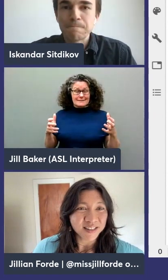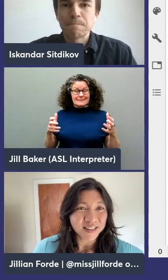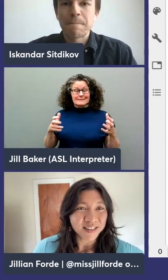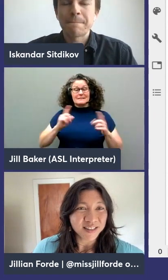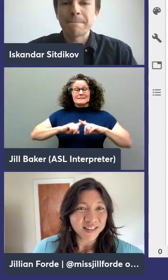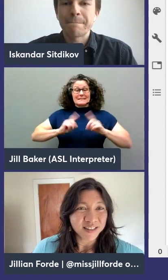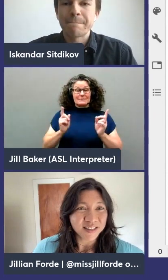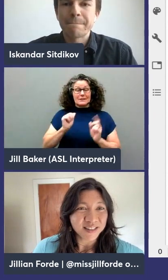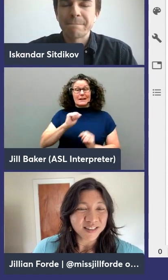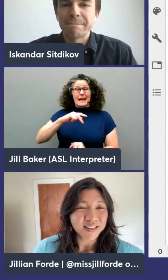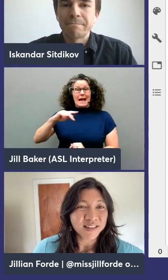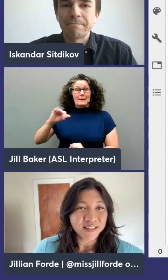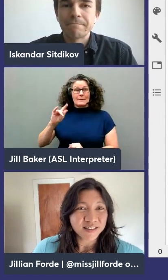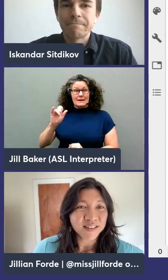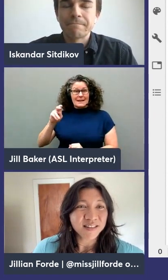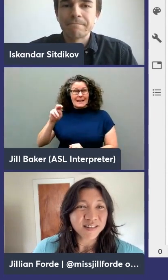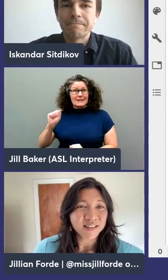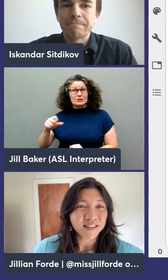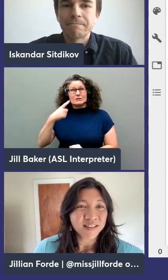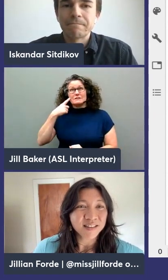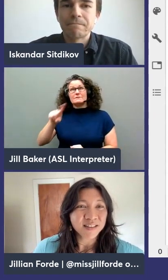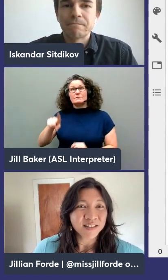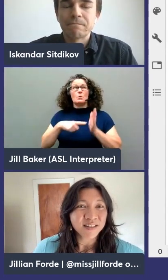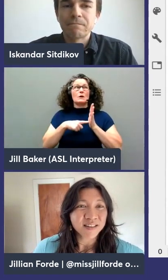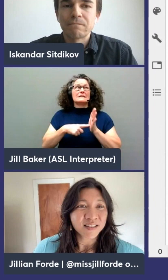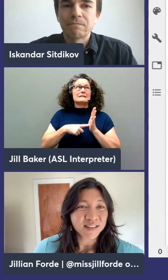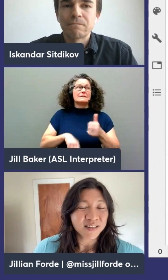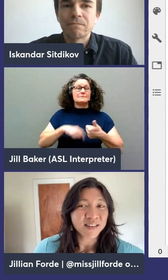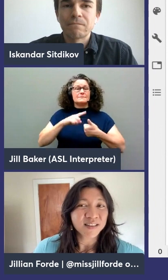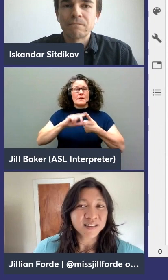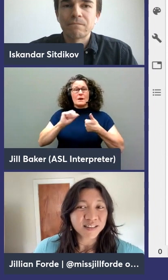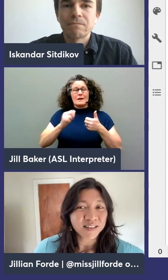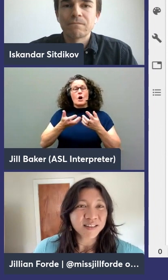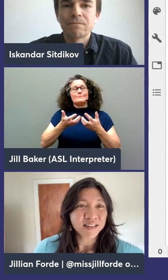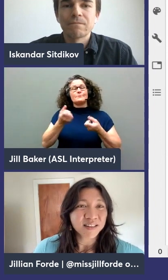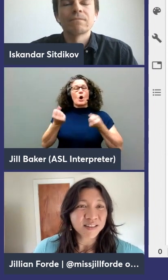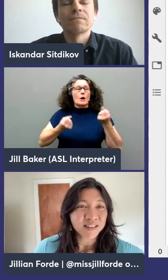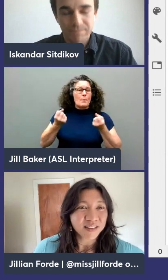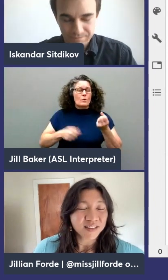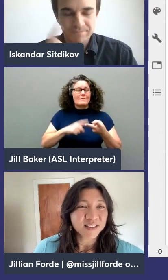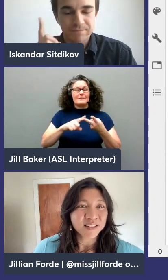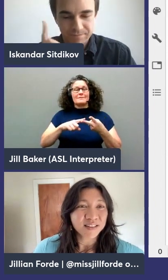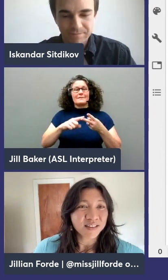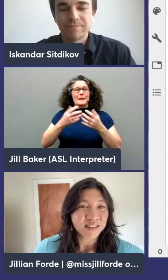applications to verticals like automotive, manufacturing,